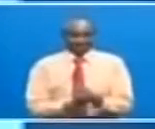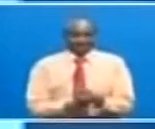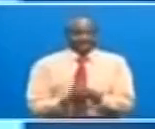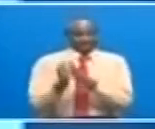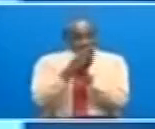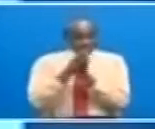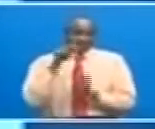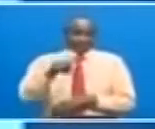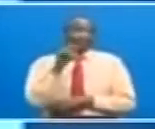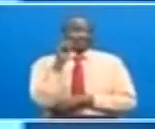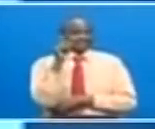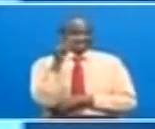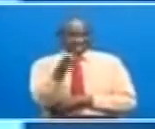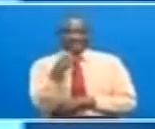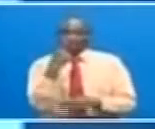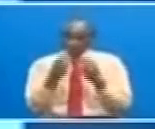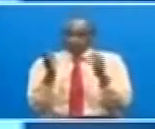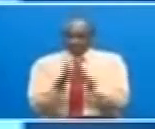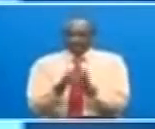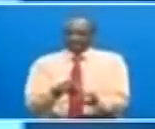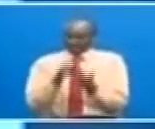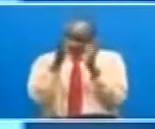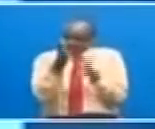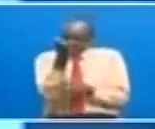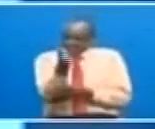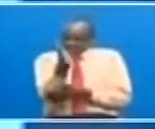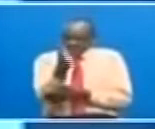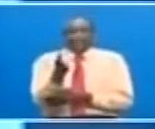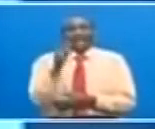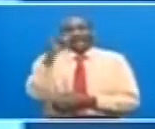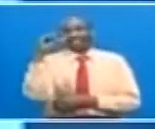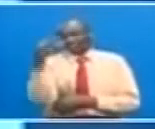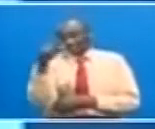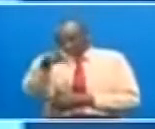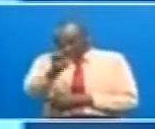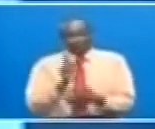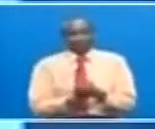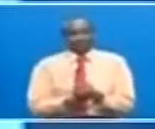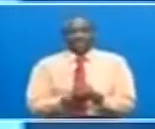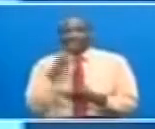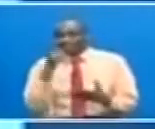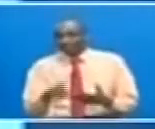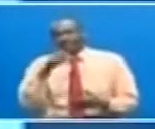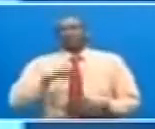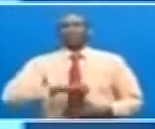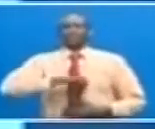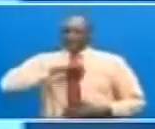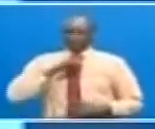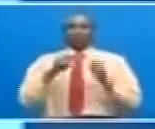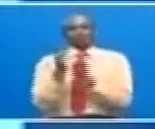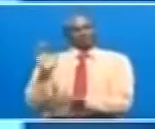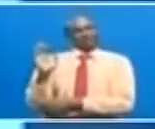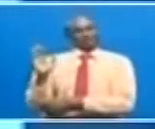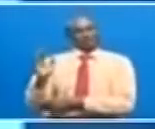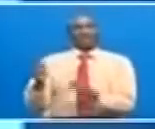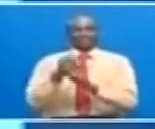Rita Tinina spoke exclusively to the Inspector General of Police, Joseph Boynet, who says he is very proud of his team's